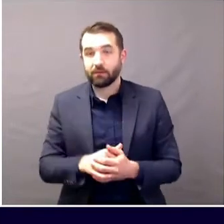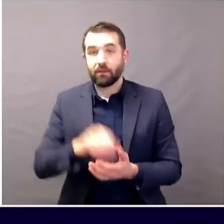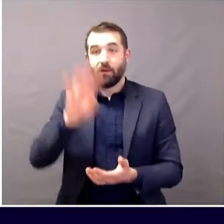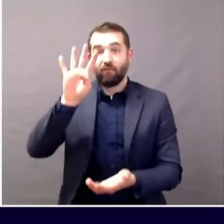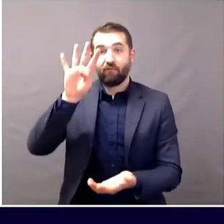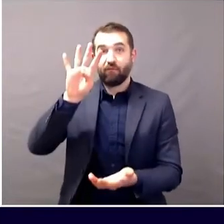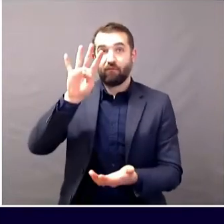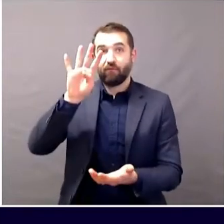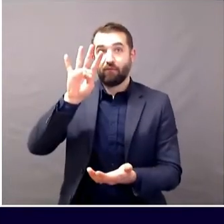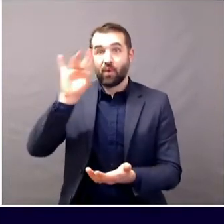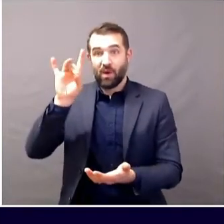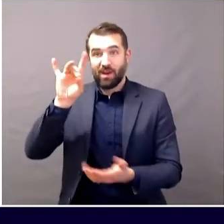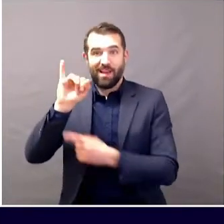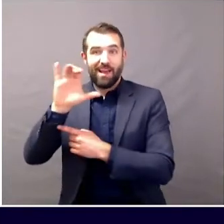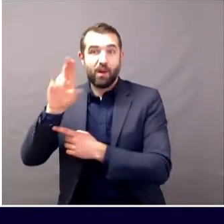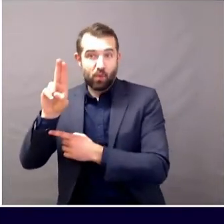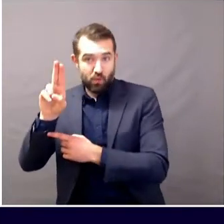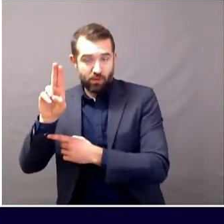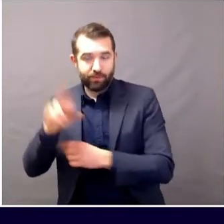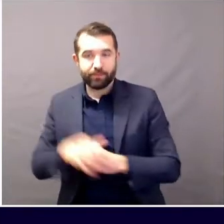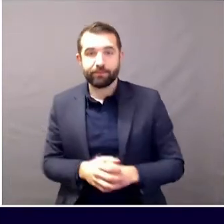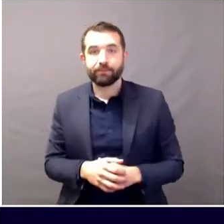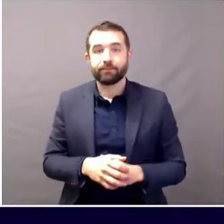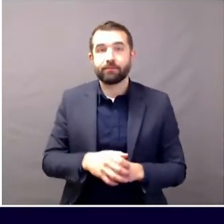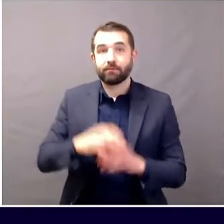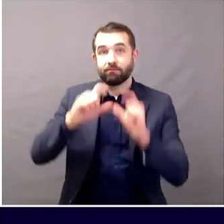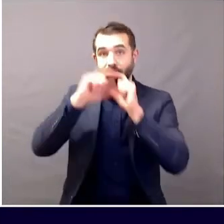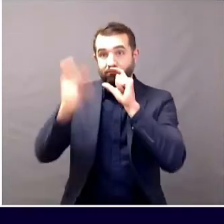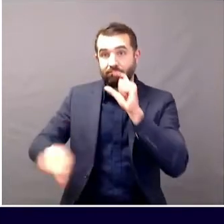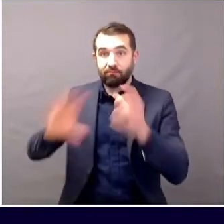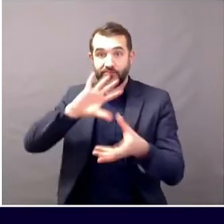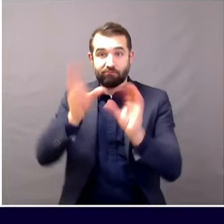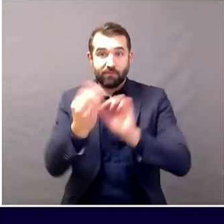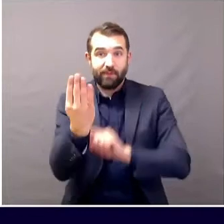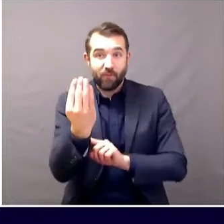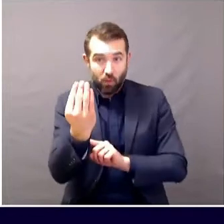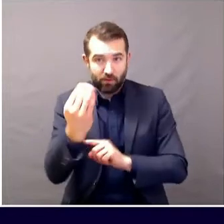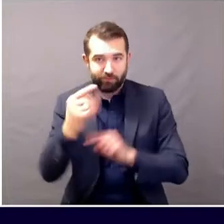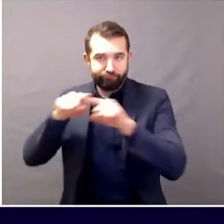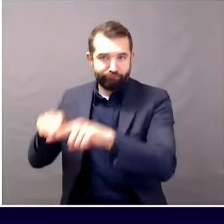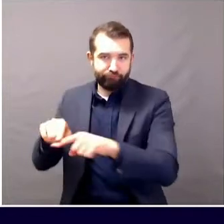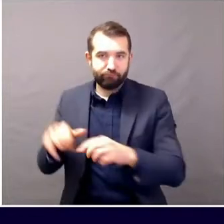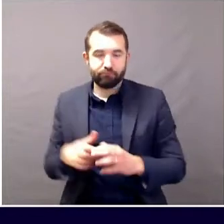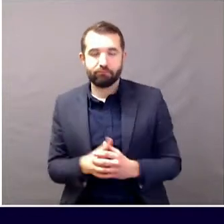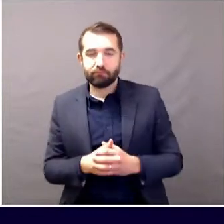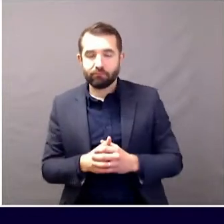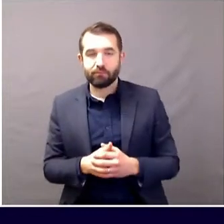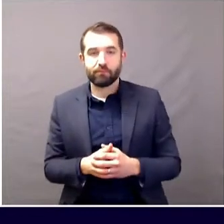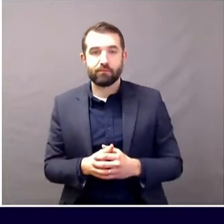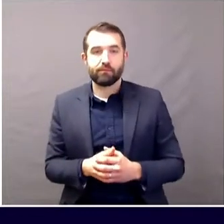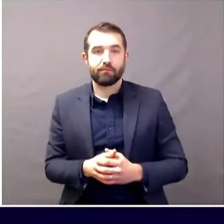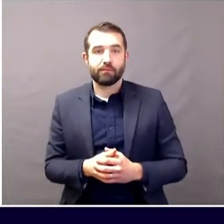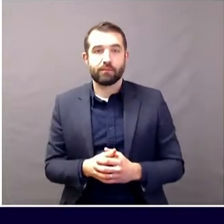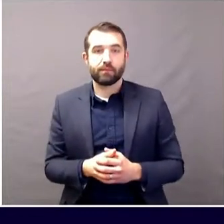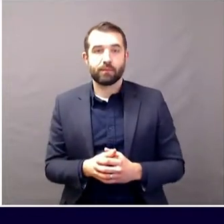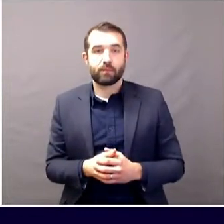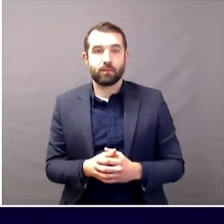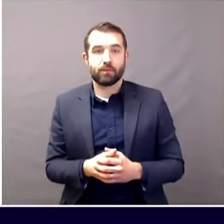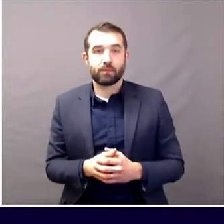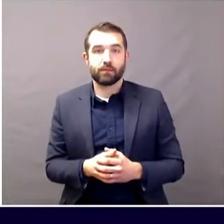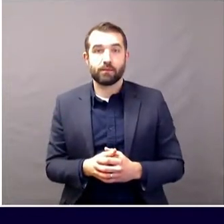care unit, and 14 of them are on a ventilator. Among all of our cases,